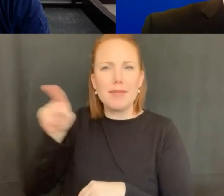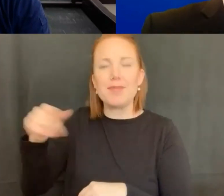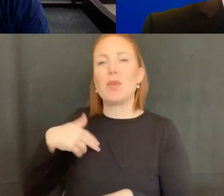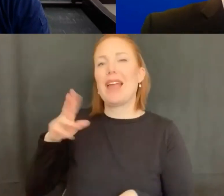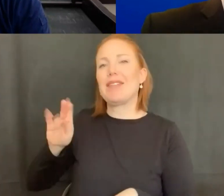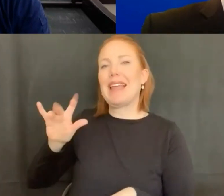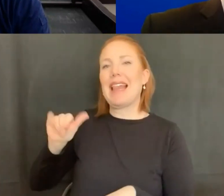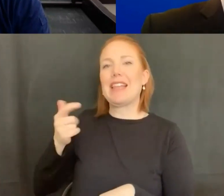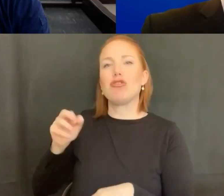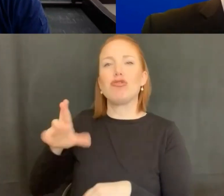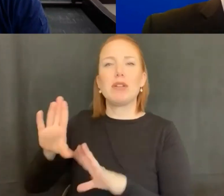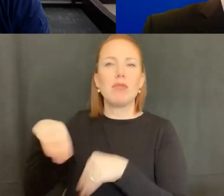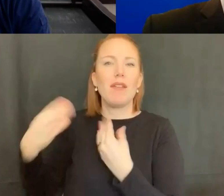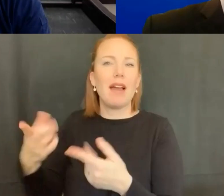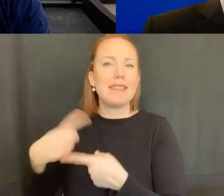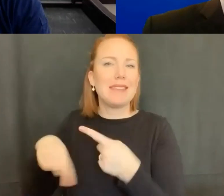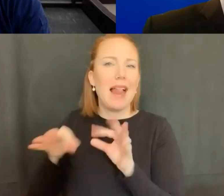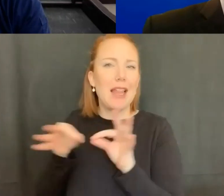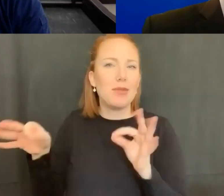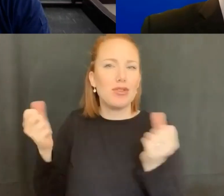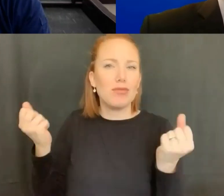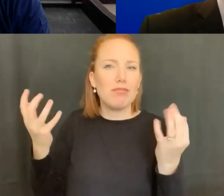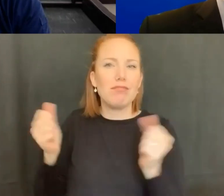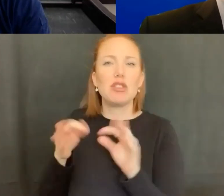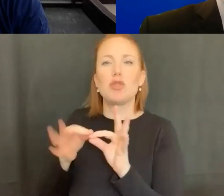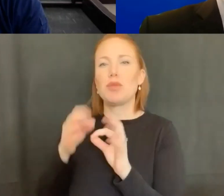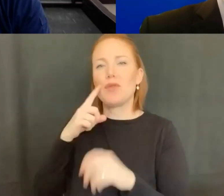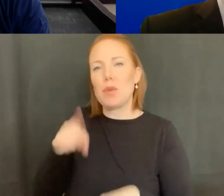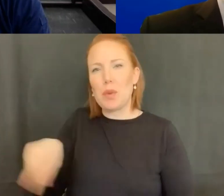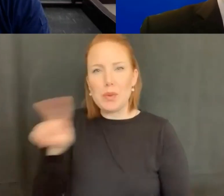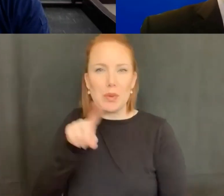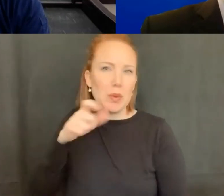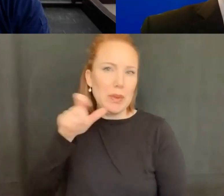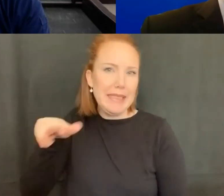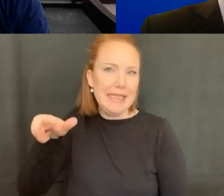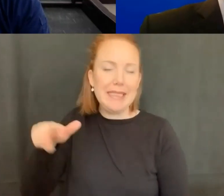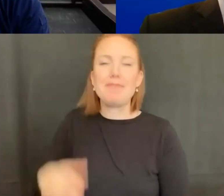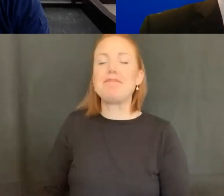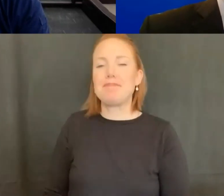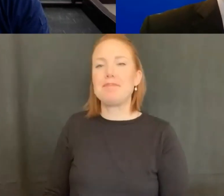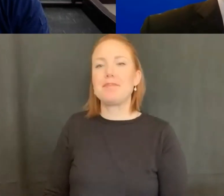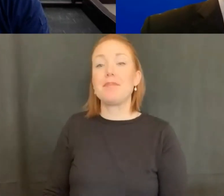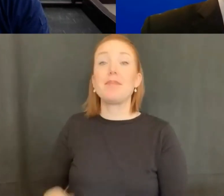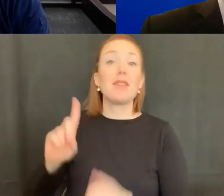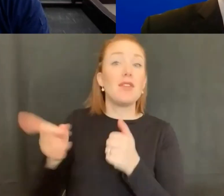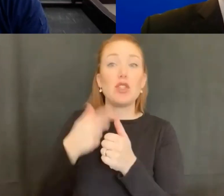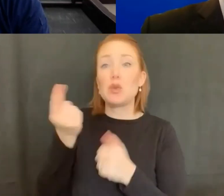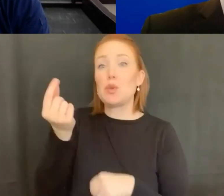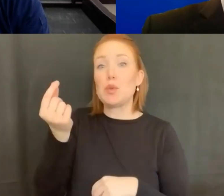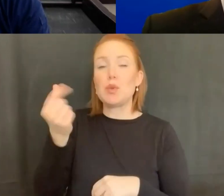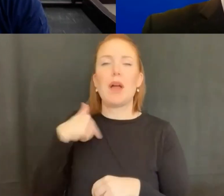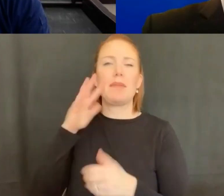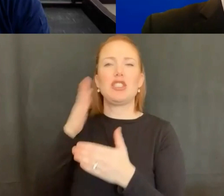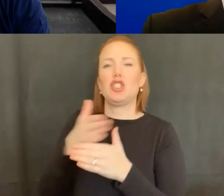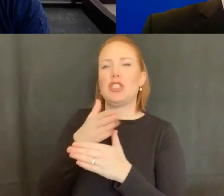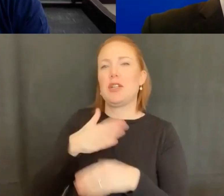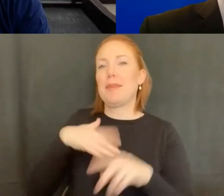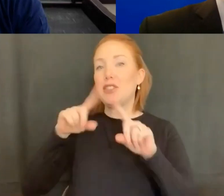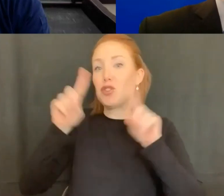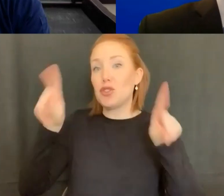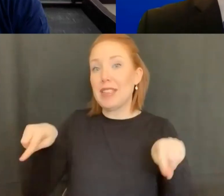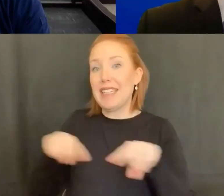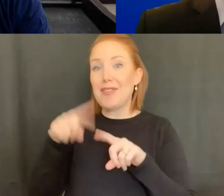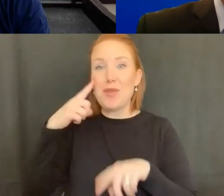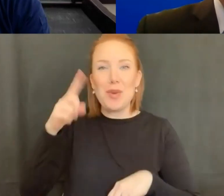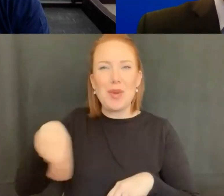Greer here providing sign language for those who need it as well. So the first thing we're going to do is I'm going to share my screen and offer